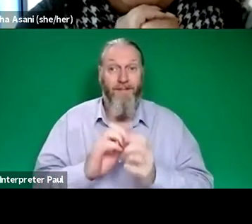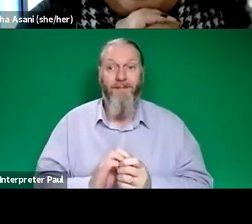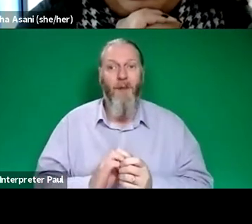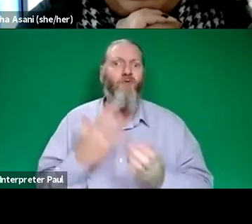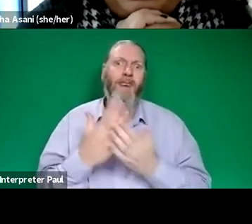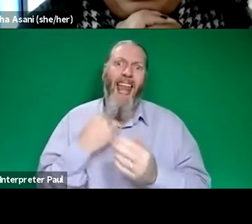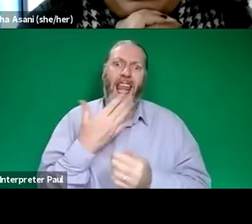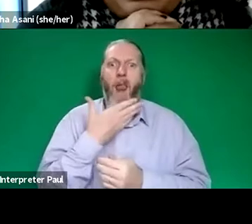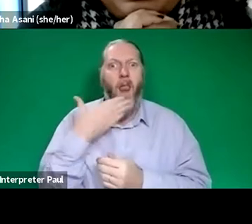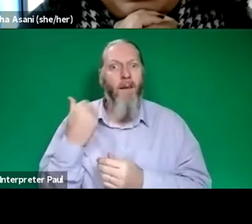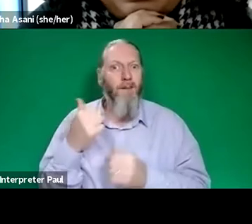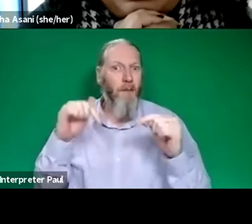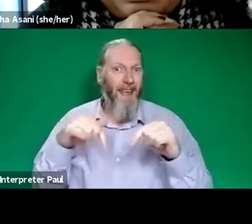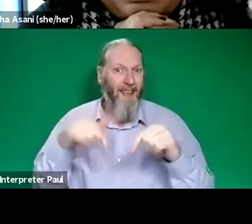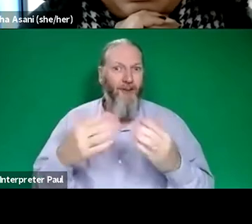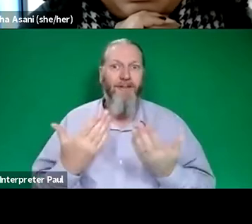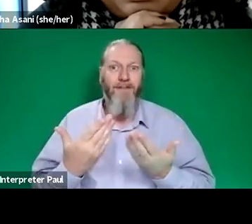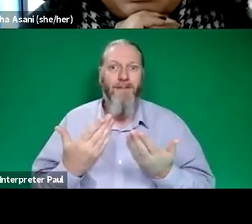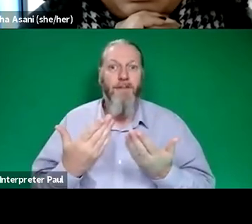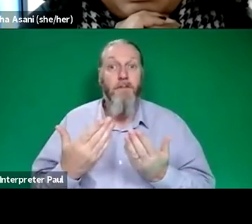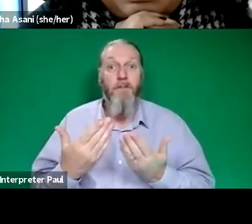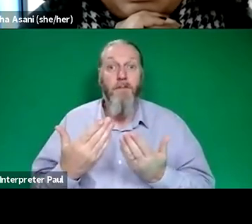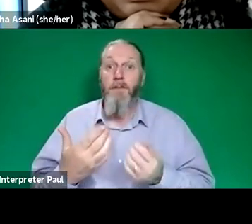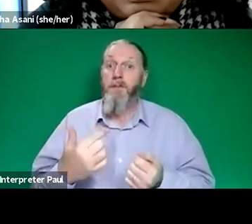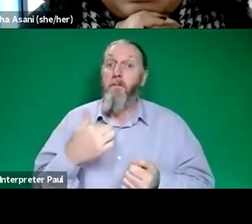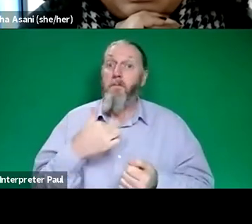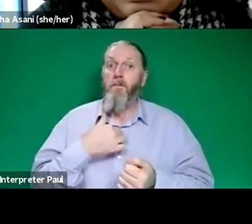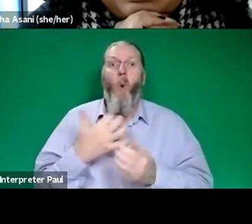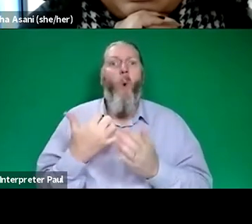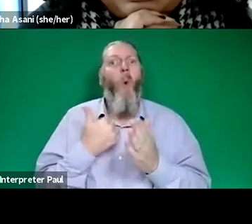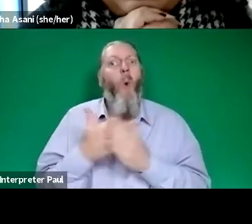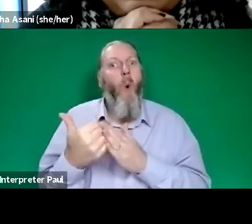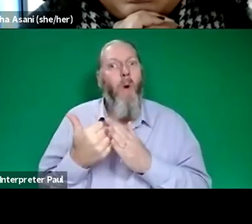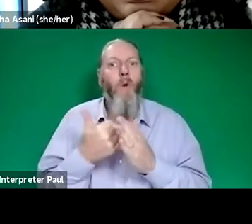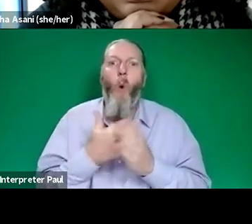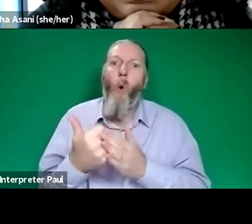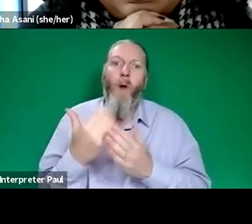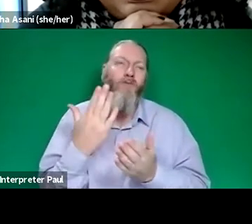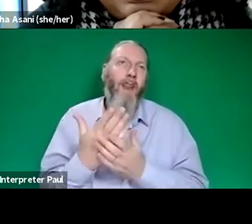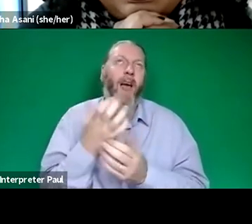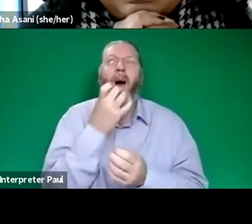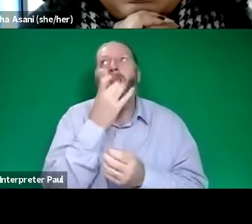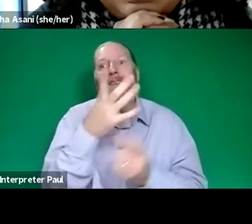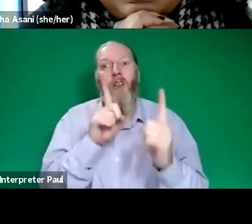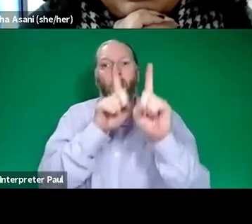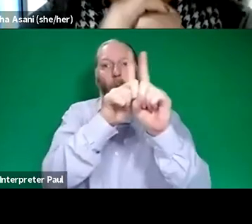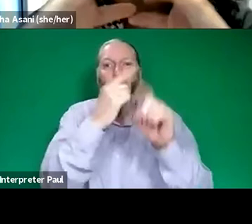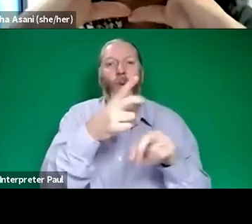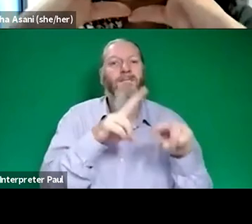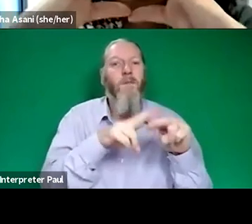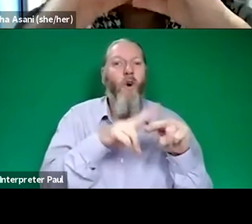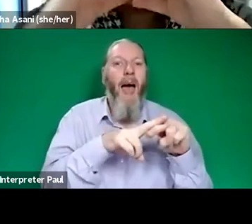here today with you all. I'm always just so blessed to be around Faraha, and I really do